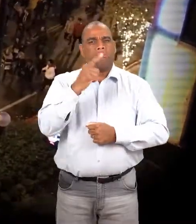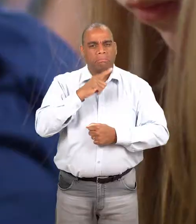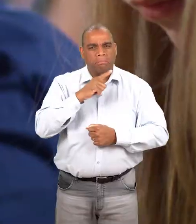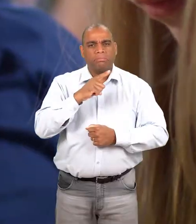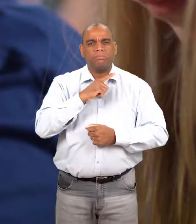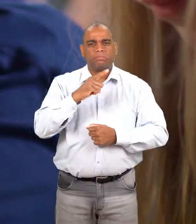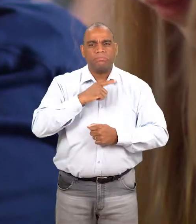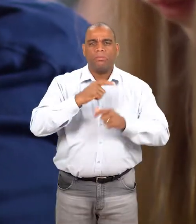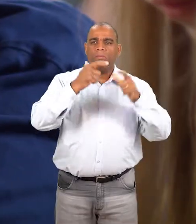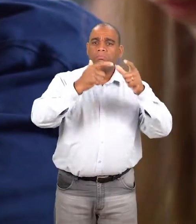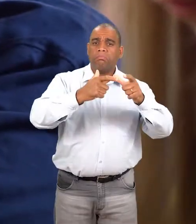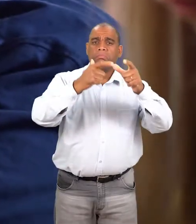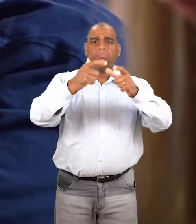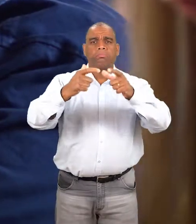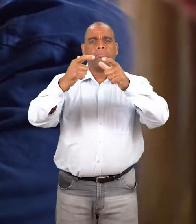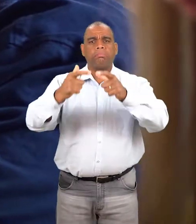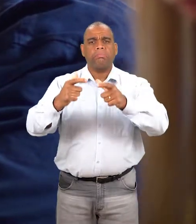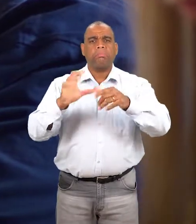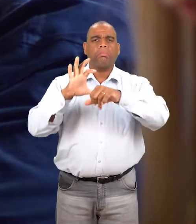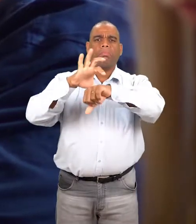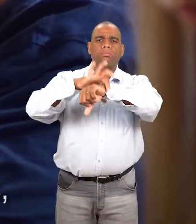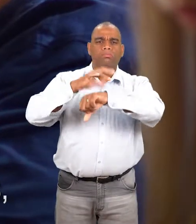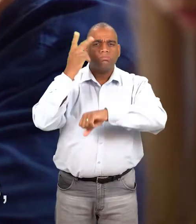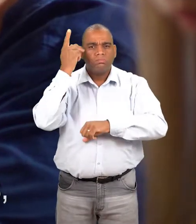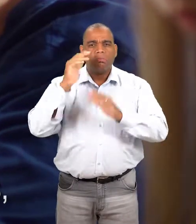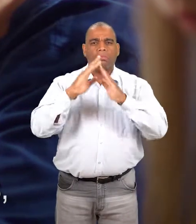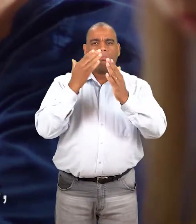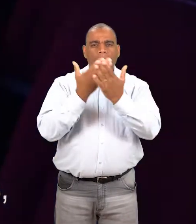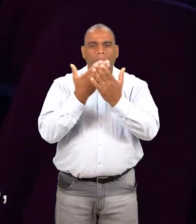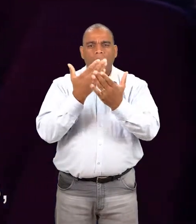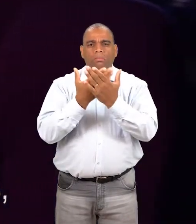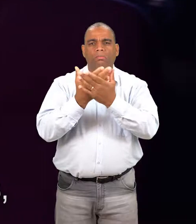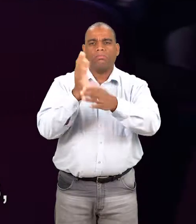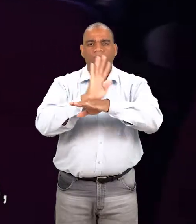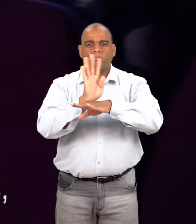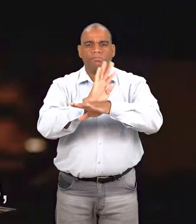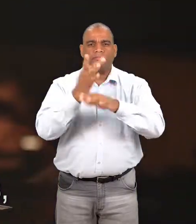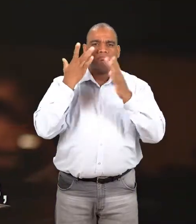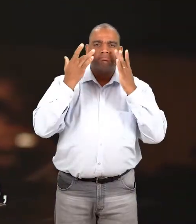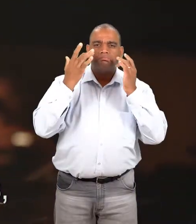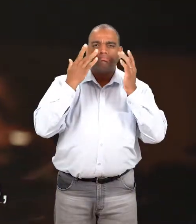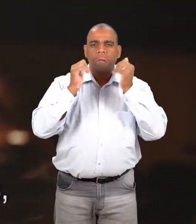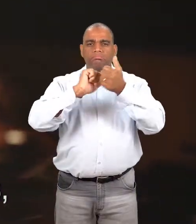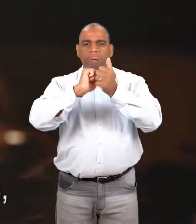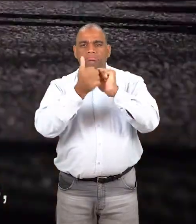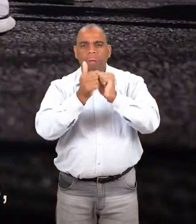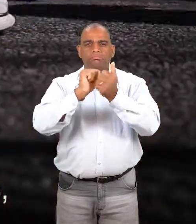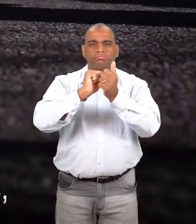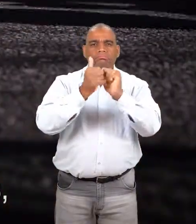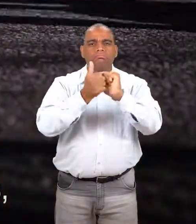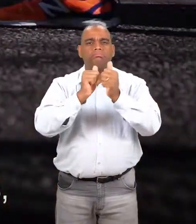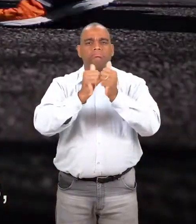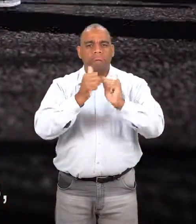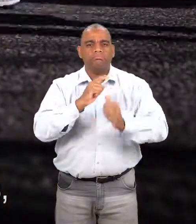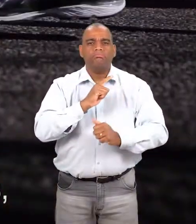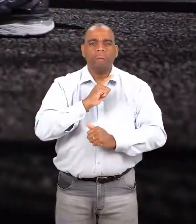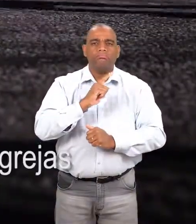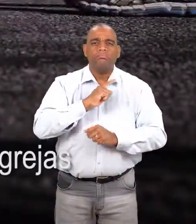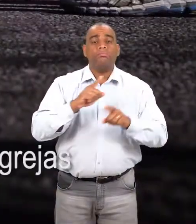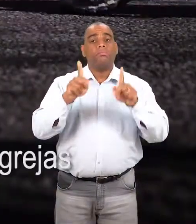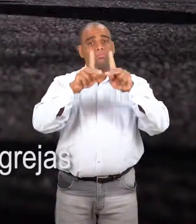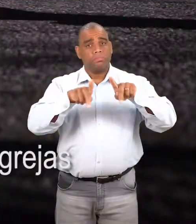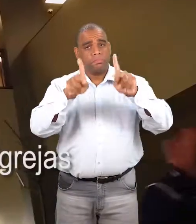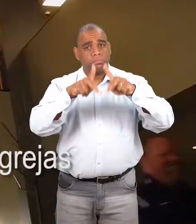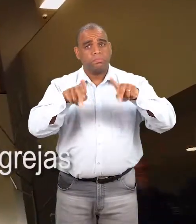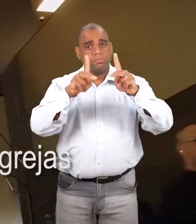past. Areas that used to be considered safe havens, like schools, movie theaters, concert halls, sporting events,